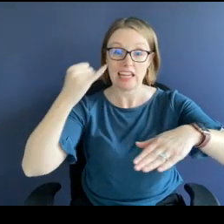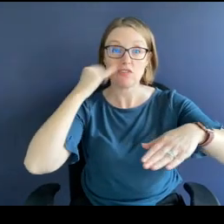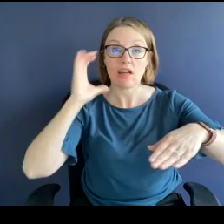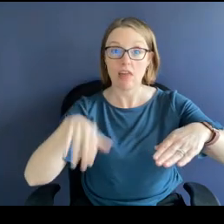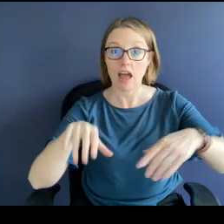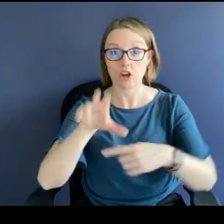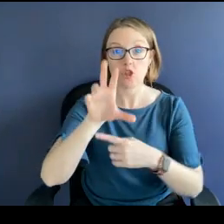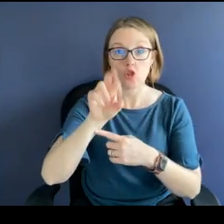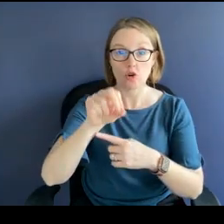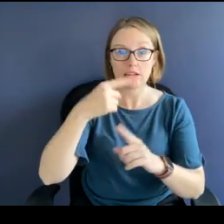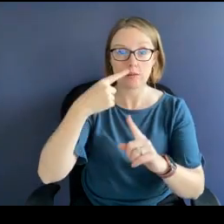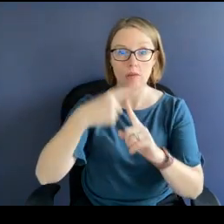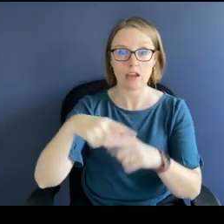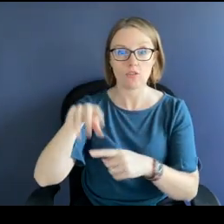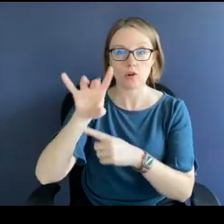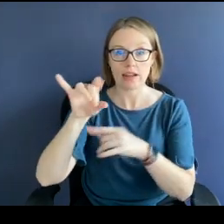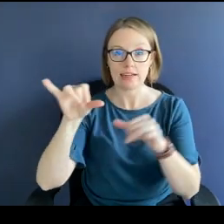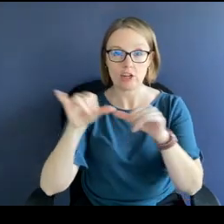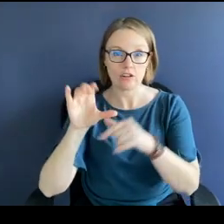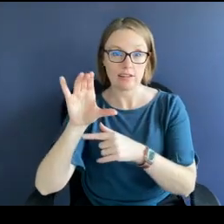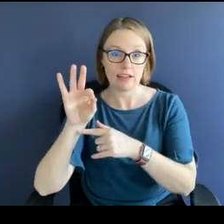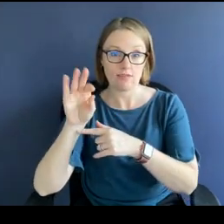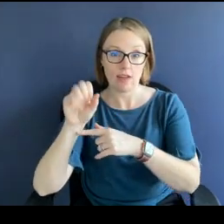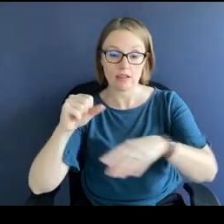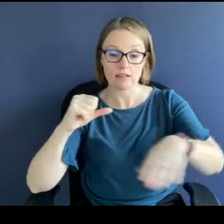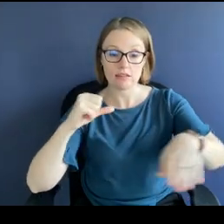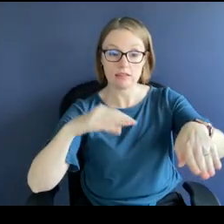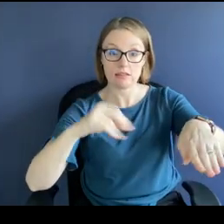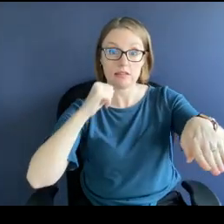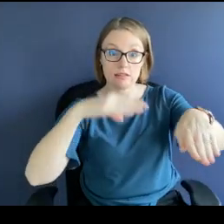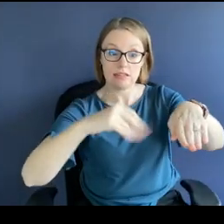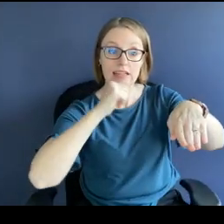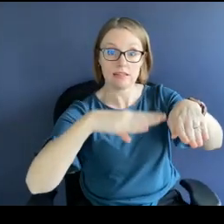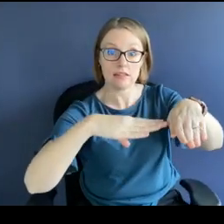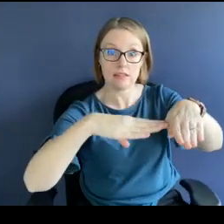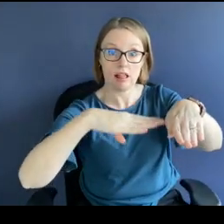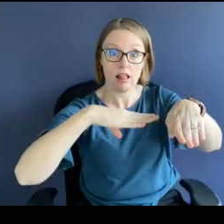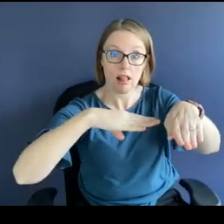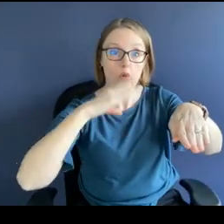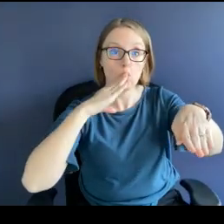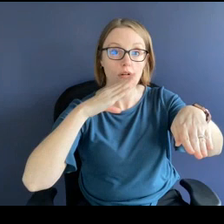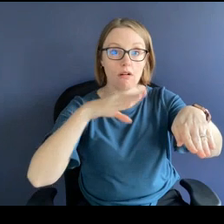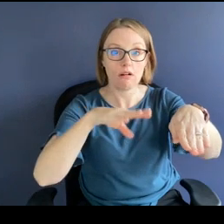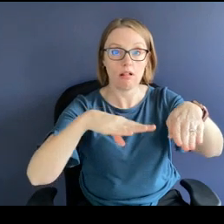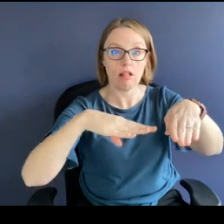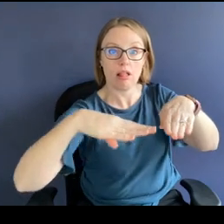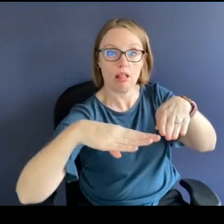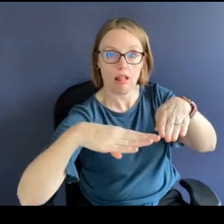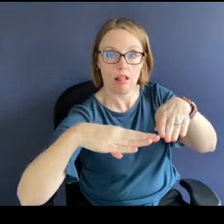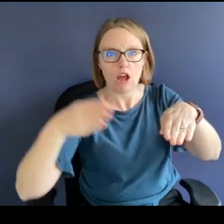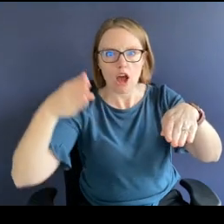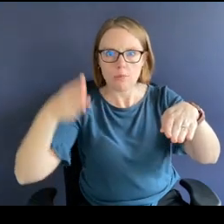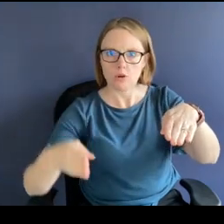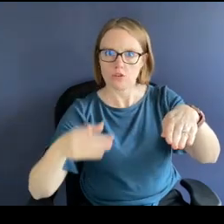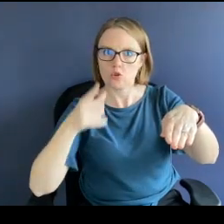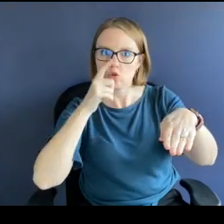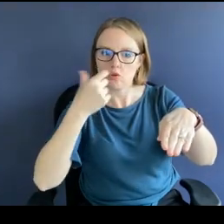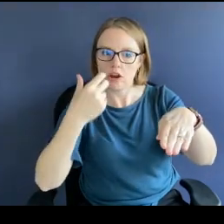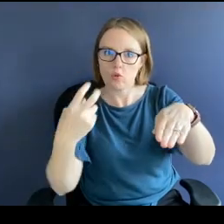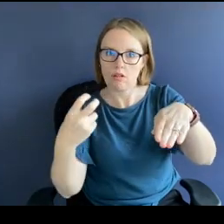inch CFS is not centered, a person attempting a side